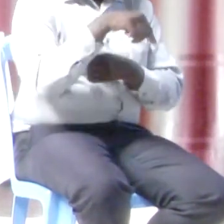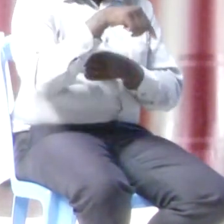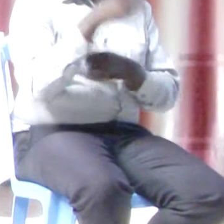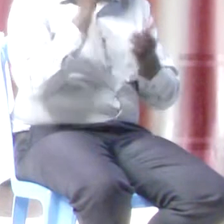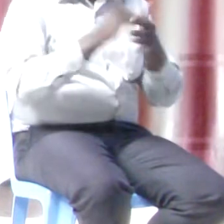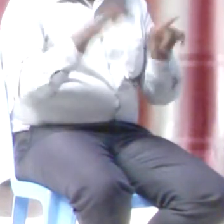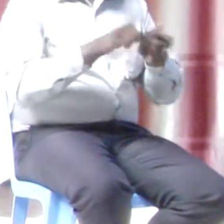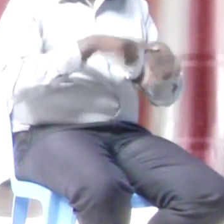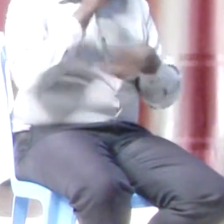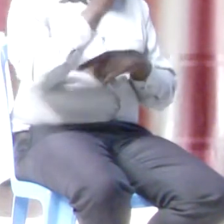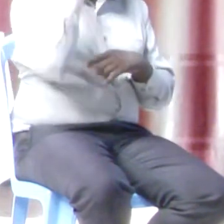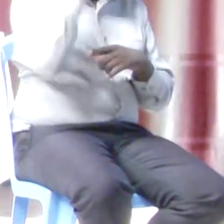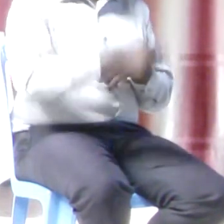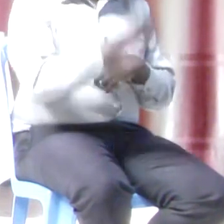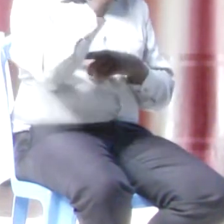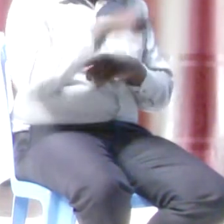That you don't judge us